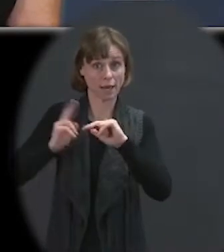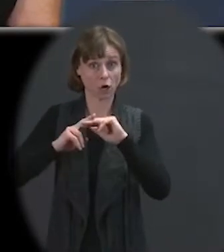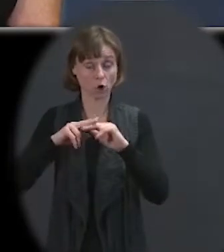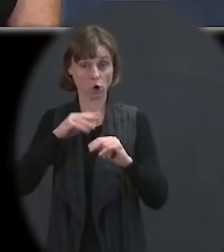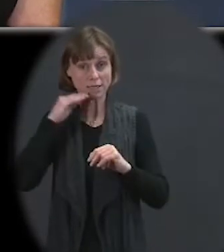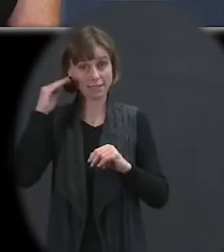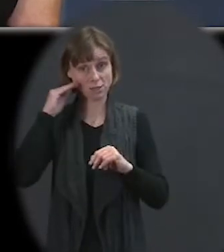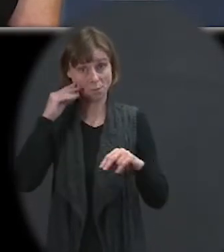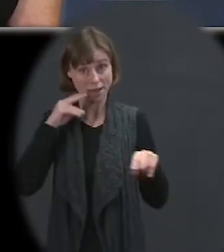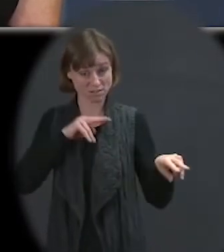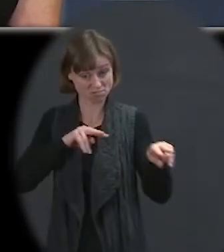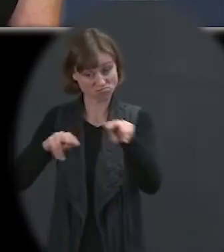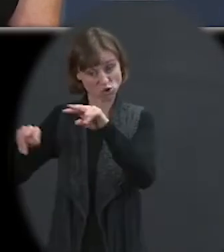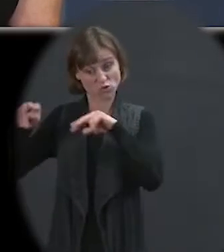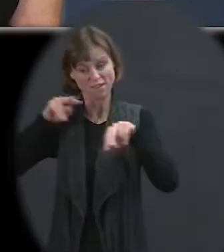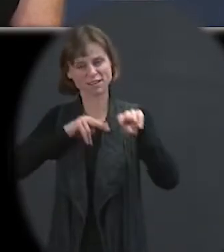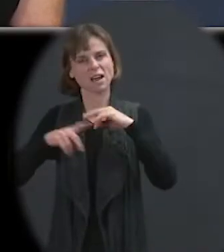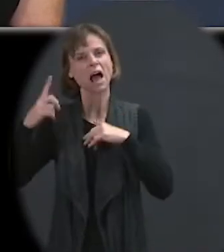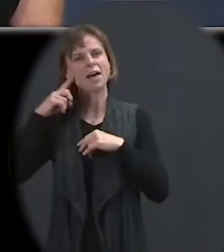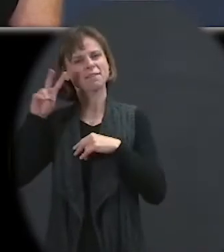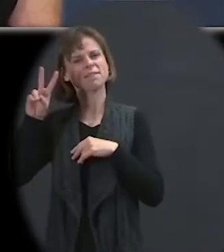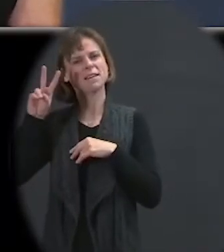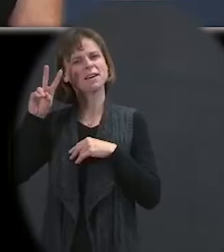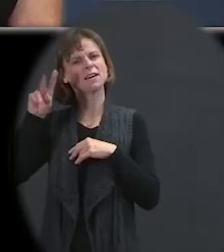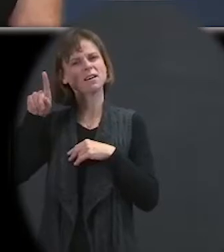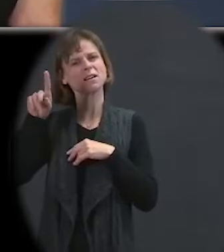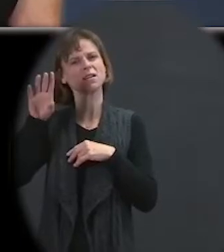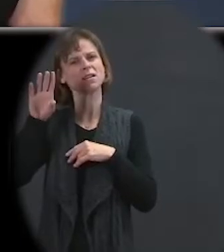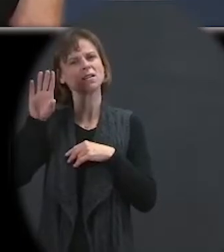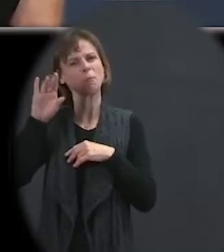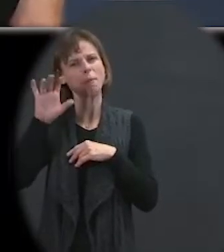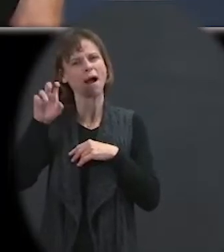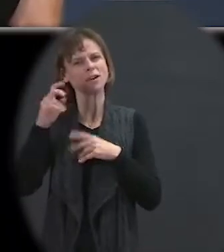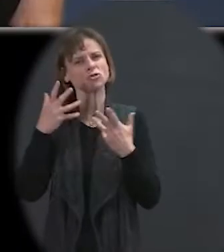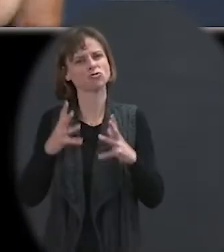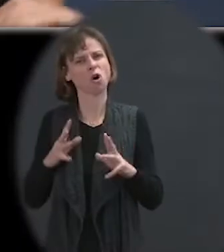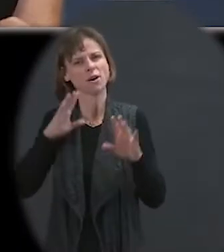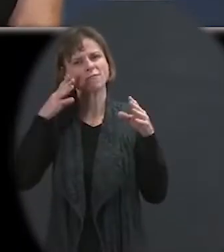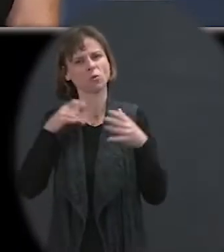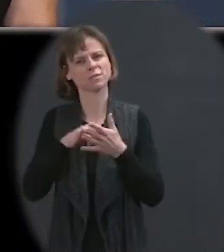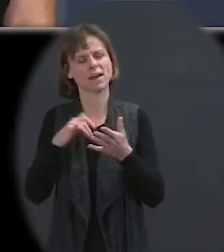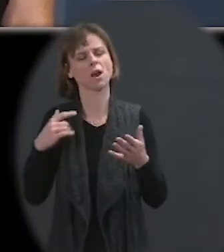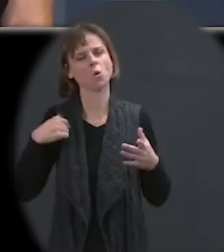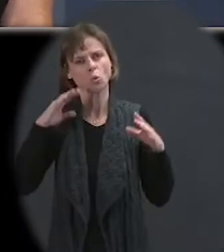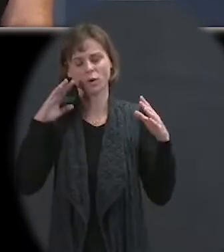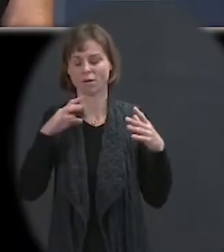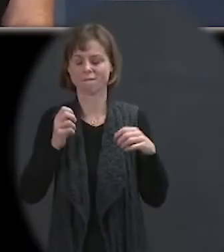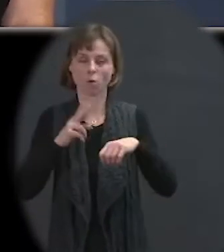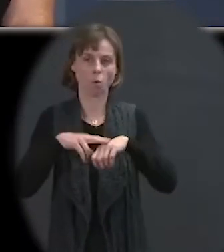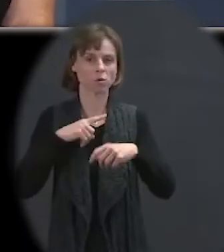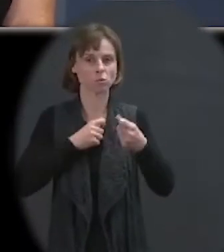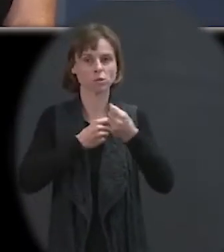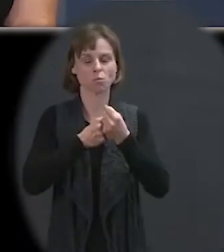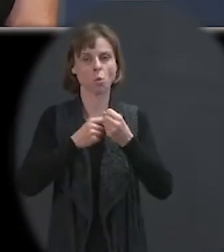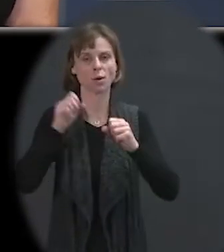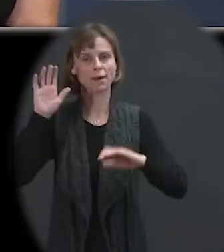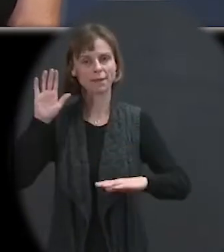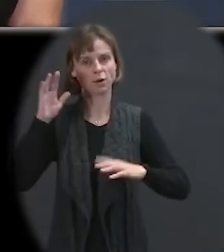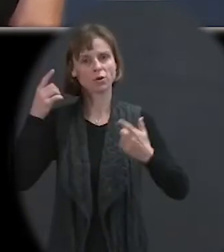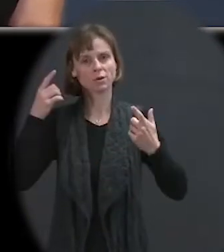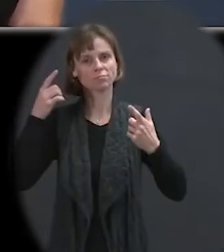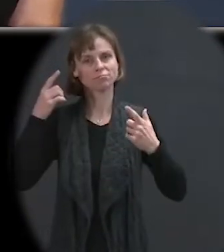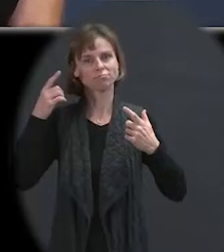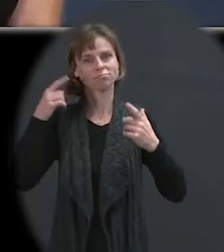spoken to this in the past, including when he was vice president. Our focus right now is on, of course, supporting the hearings that are happening on the Hill, and we will remain